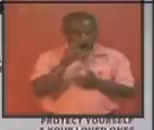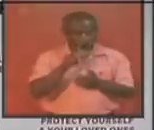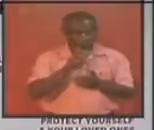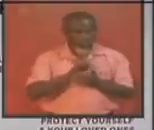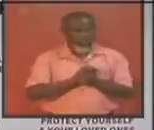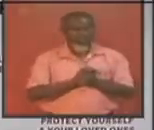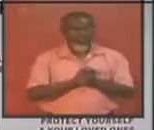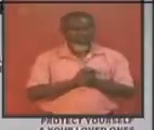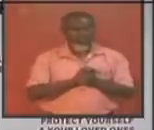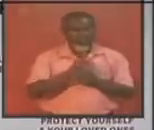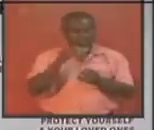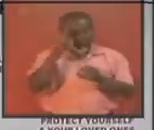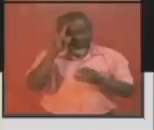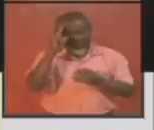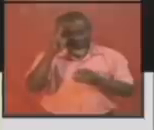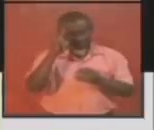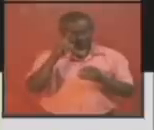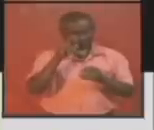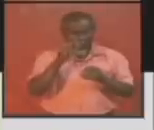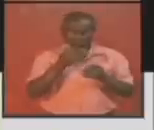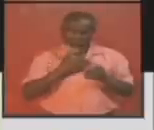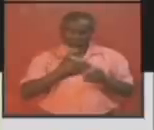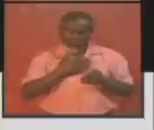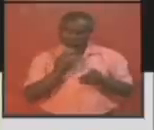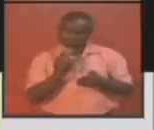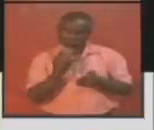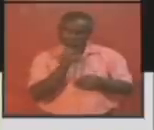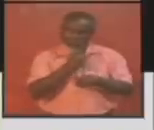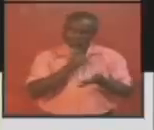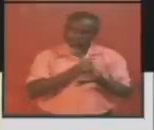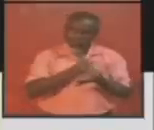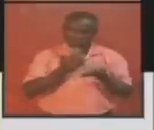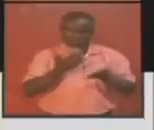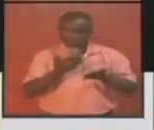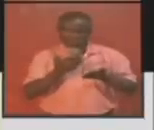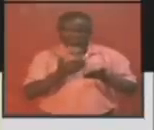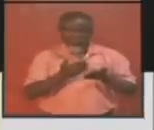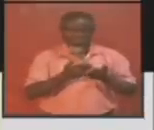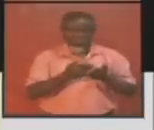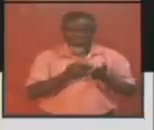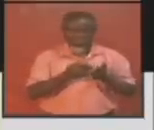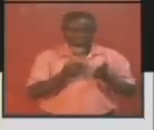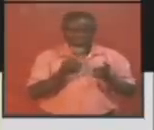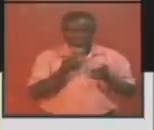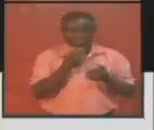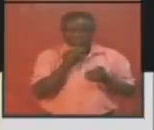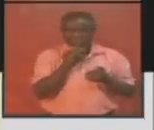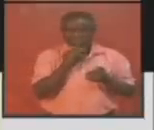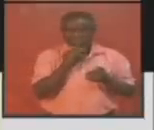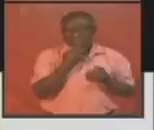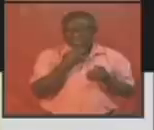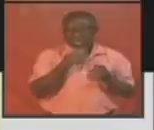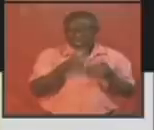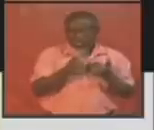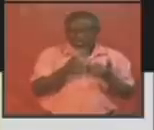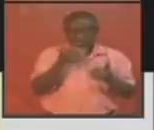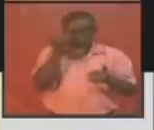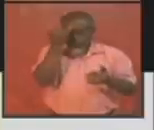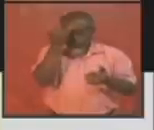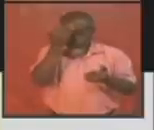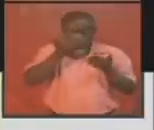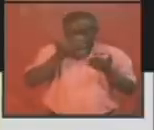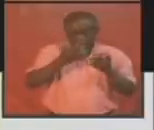Hi. Could one of the doctors outline for us the symptoms of yellow fever, things for persons to look out for, what are the